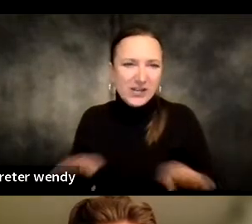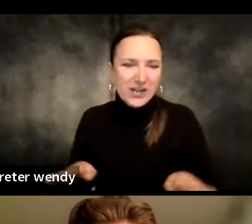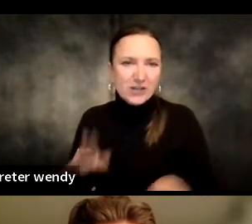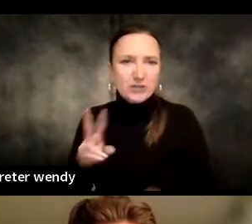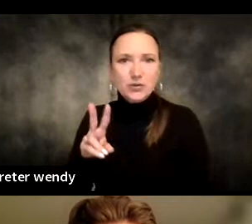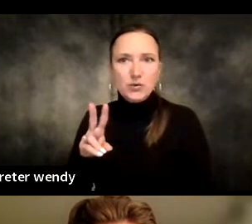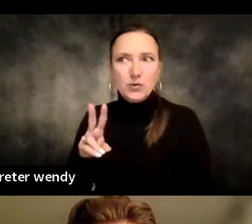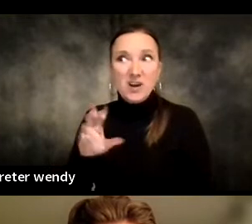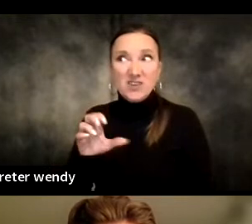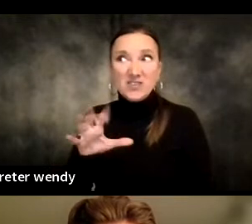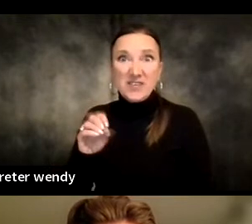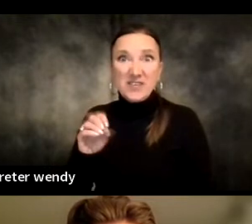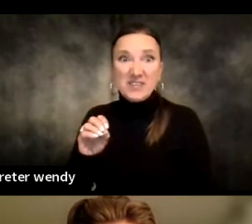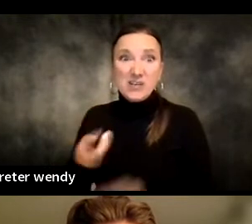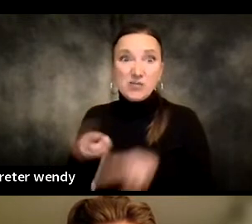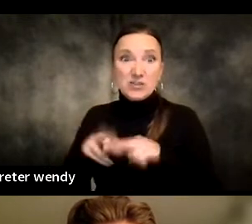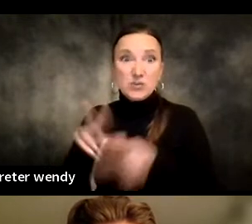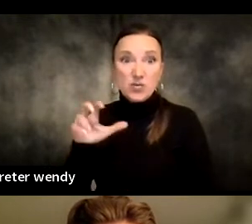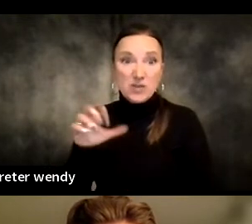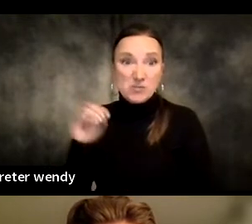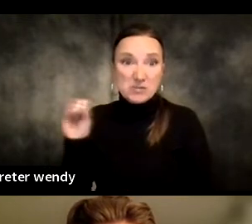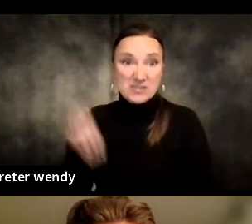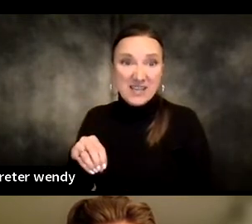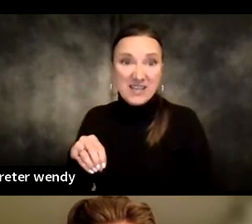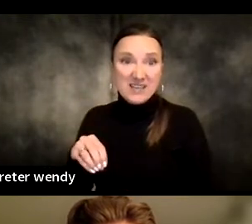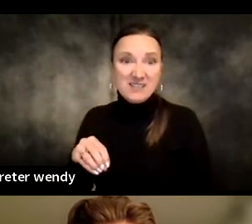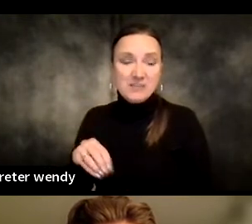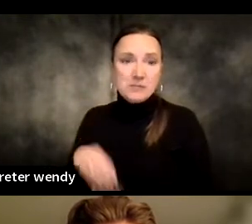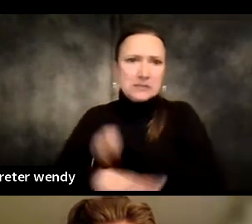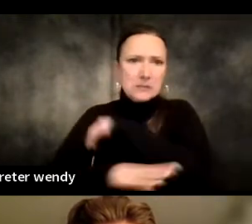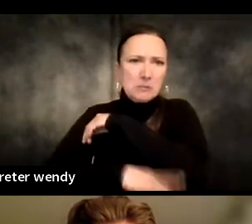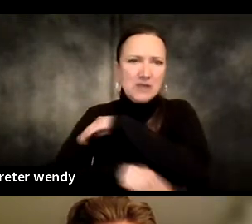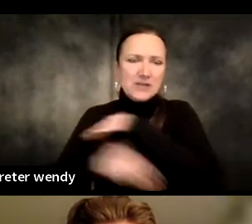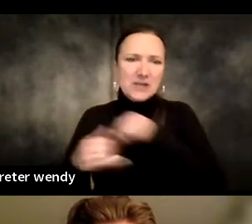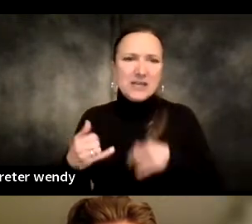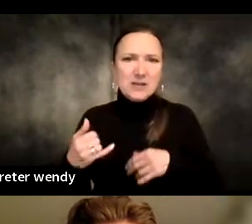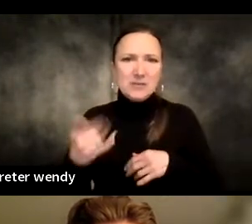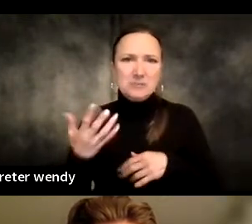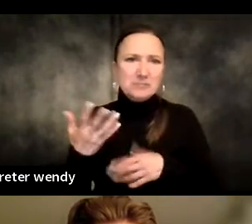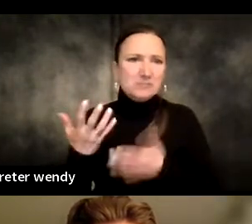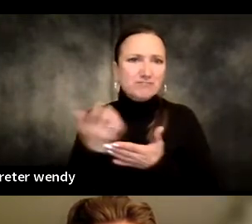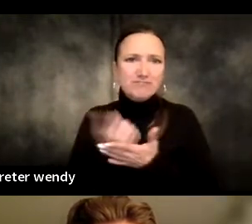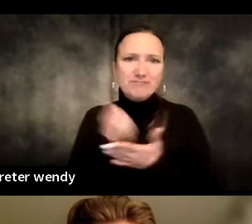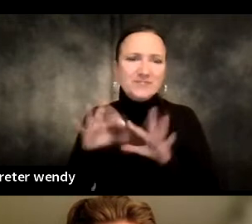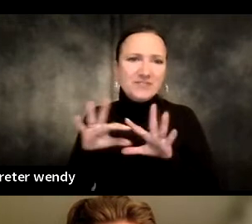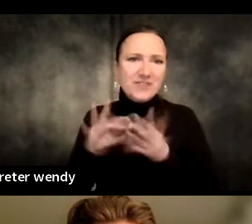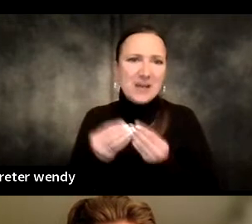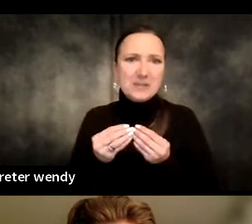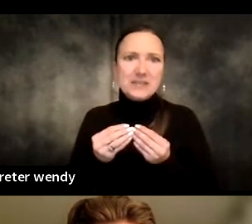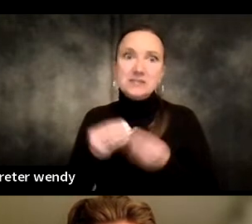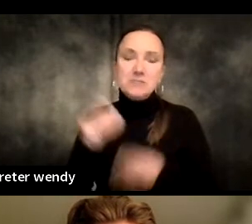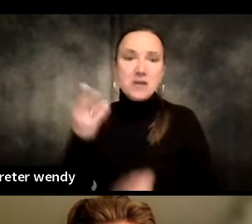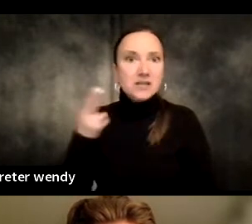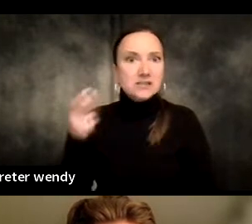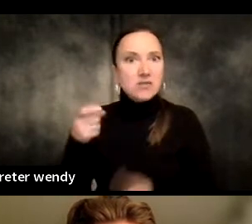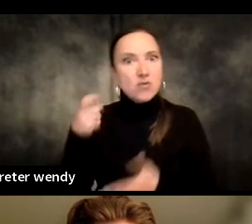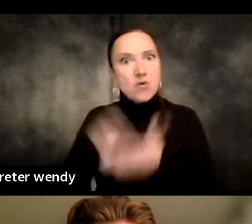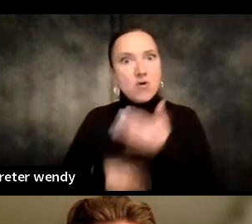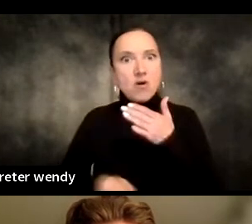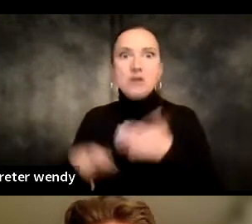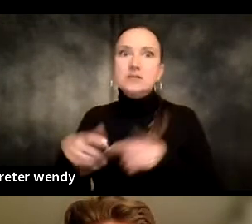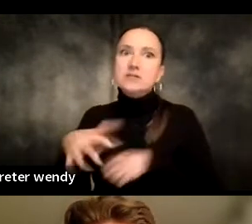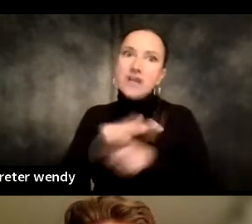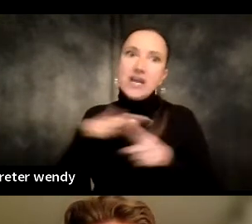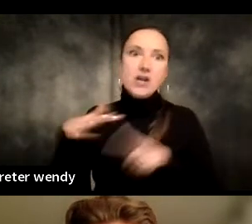to 300% of the poverty line to help more families grappling with the high cost of childcare in the